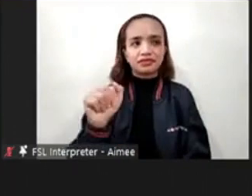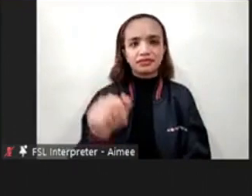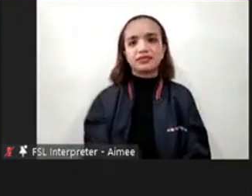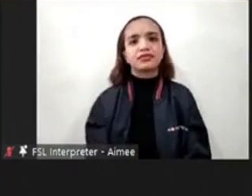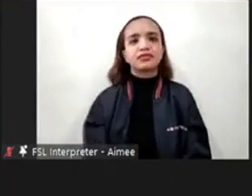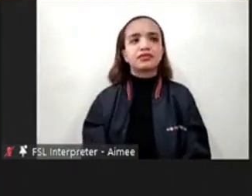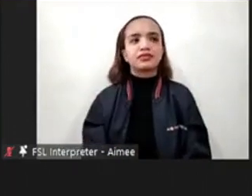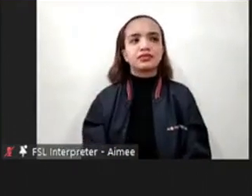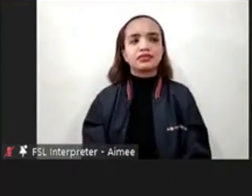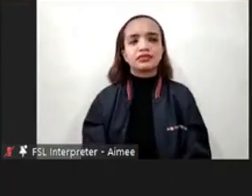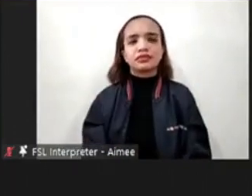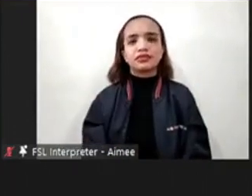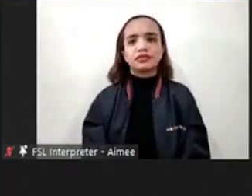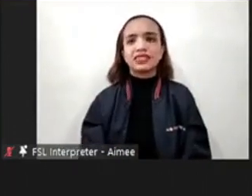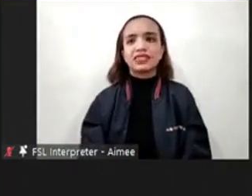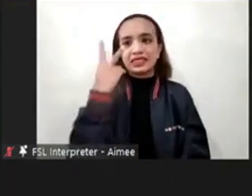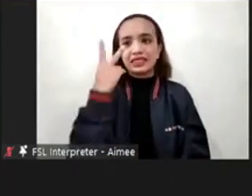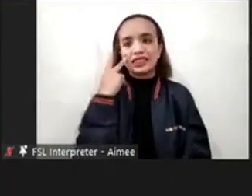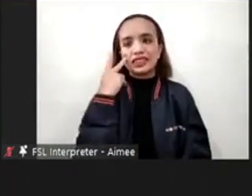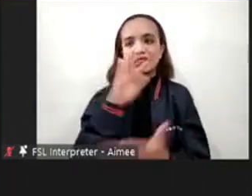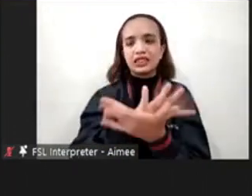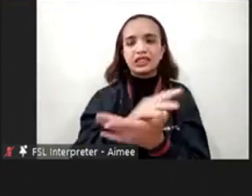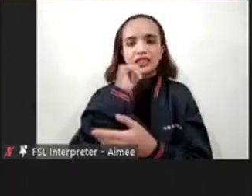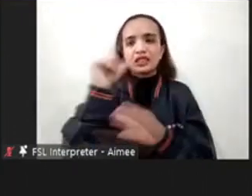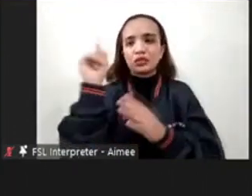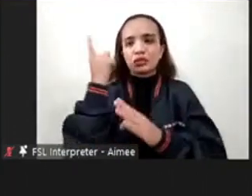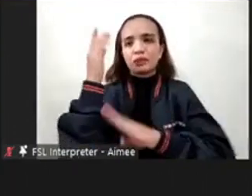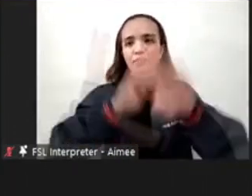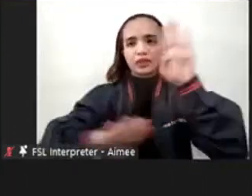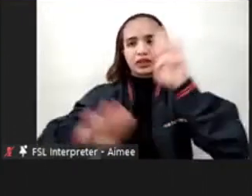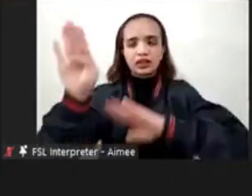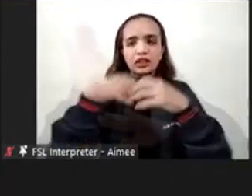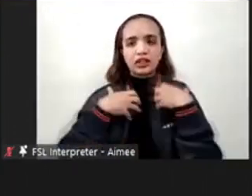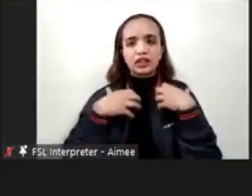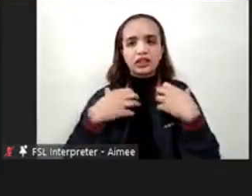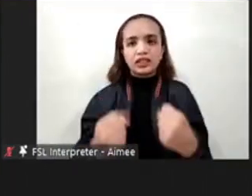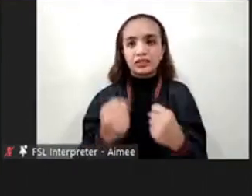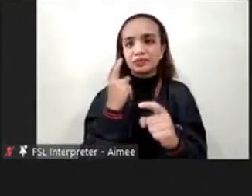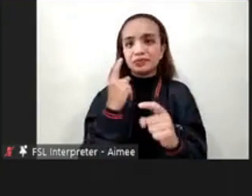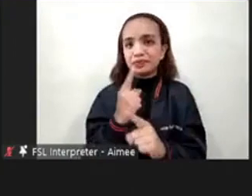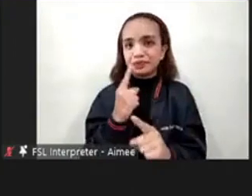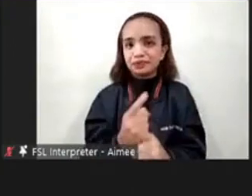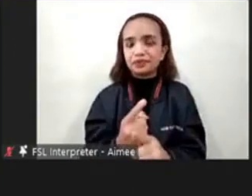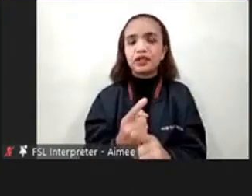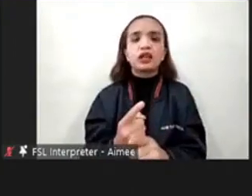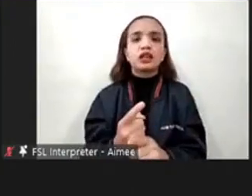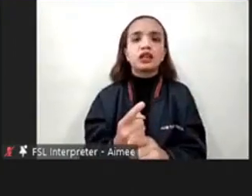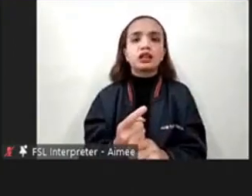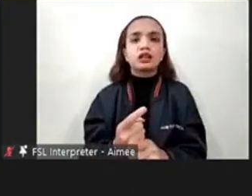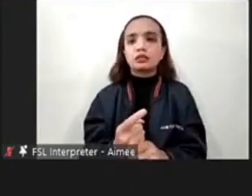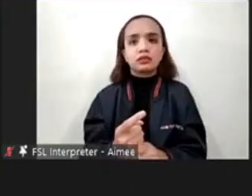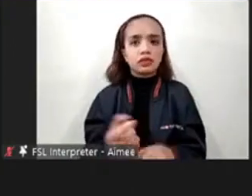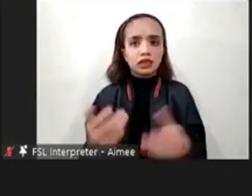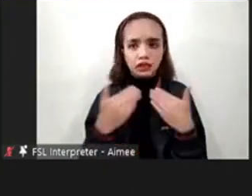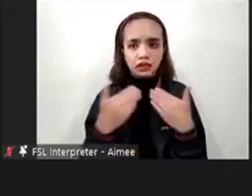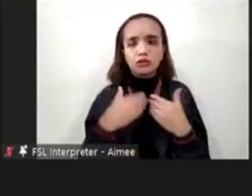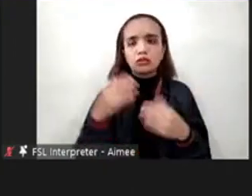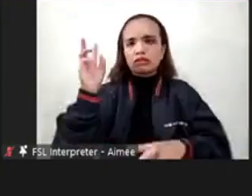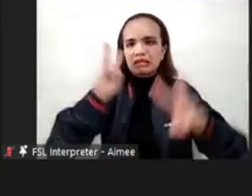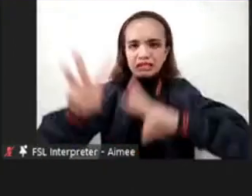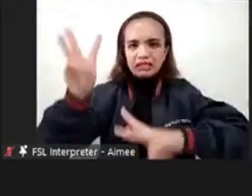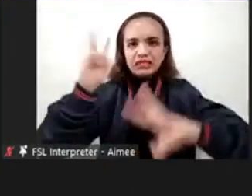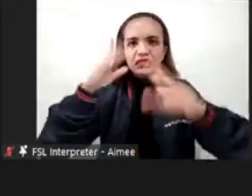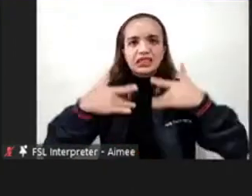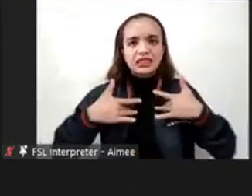Nakita natin na itong COVID, hindi lang talaga problema sa kalusugan yung idinulot, 'di ba? Nandiyan yung mga anxiety,